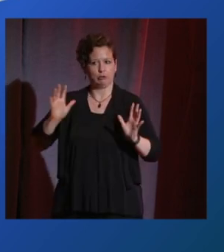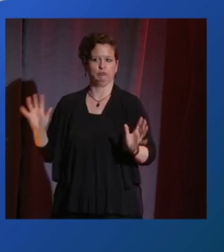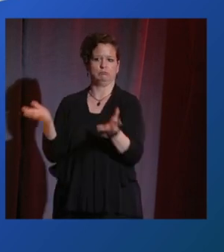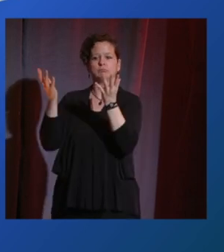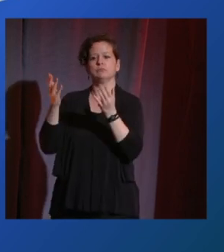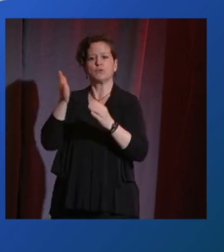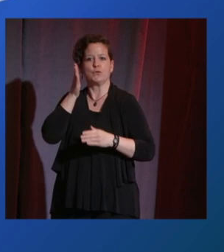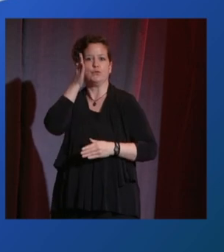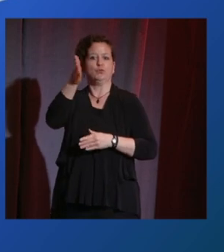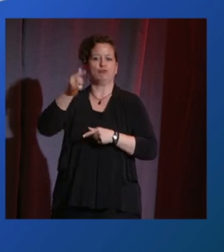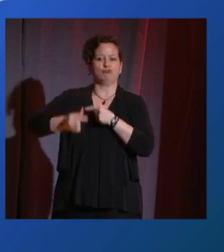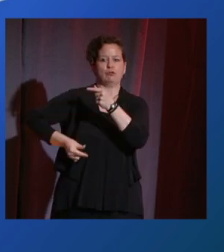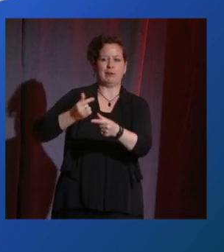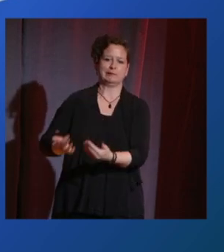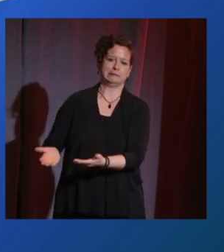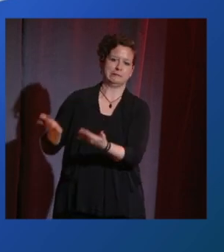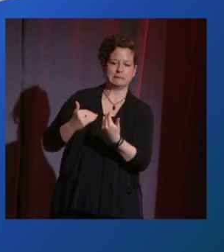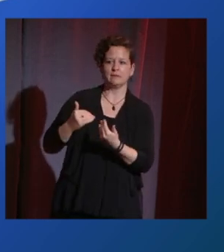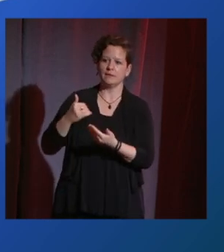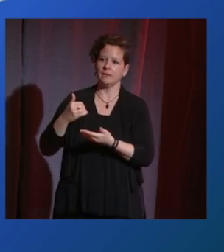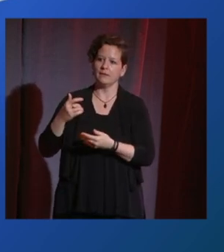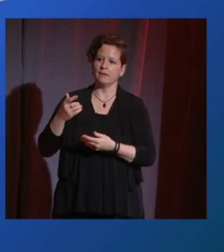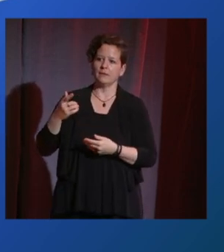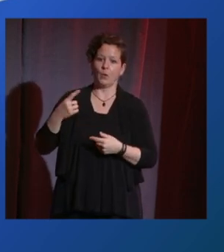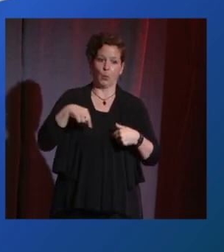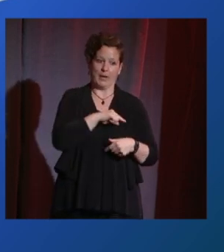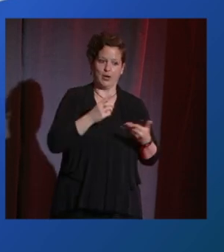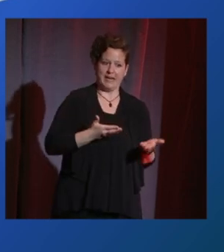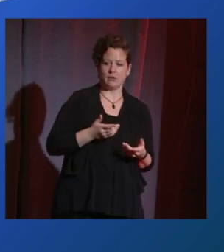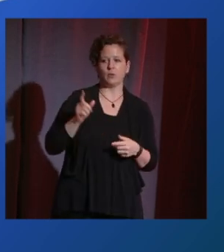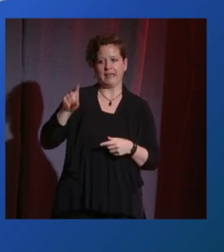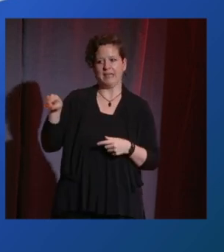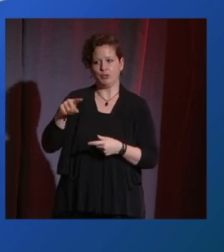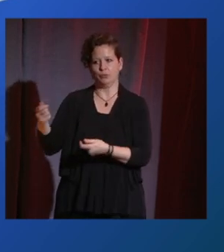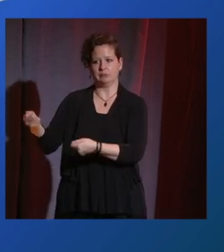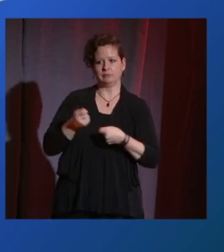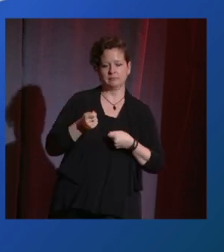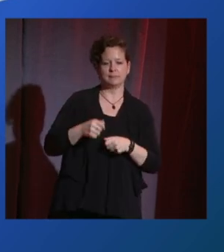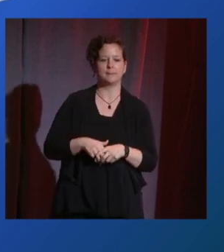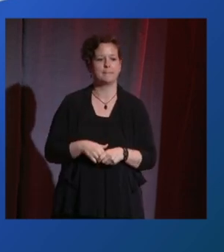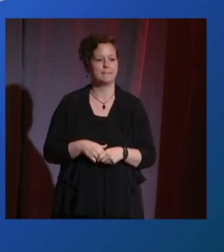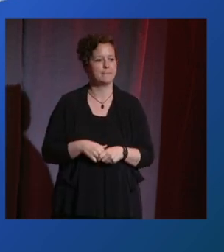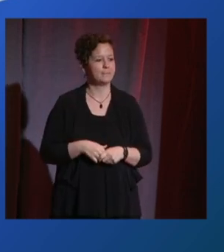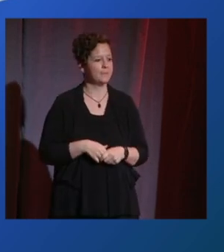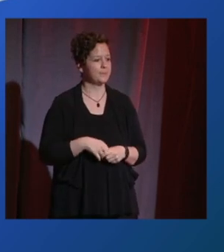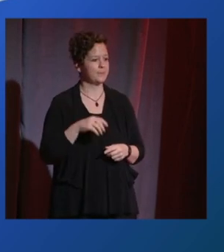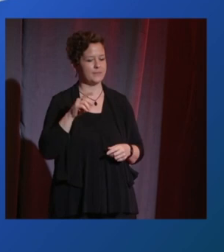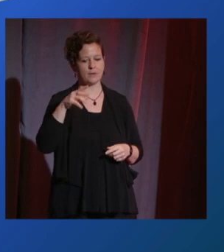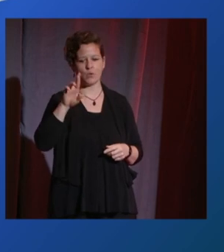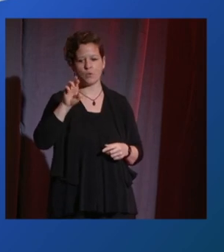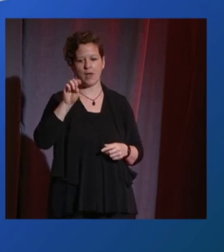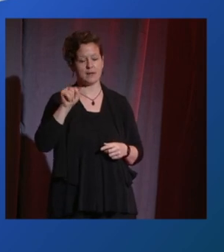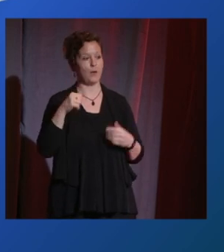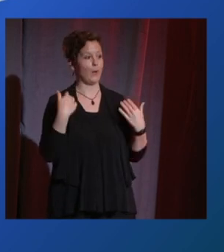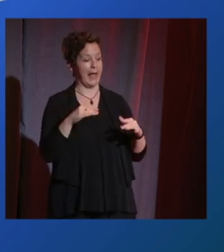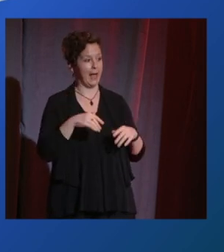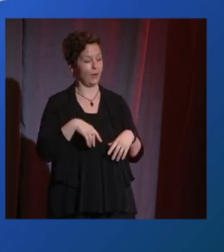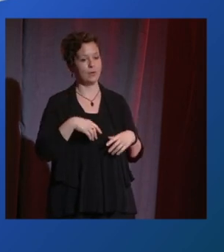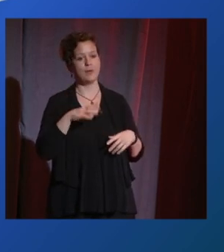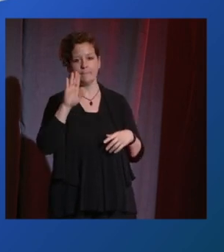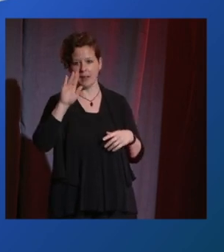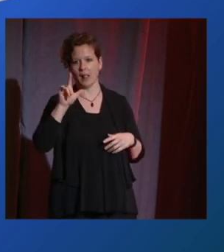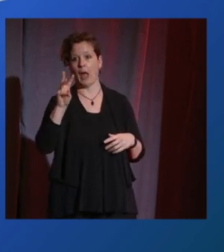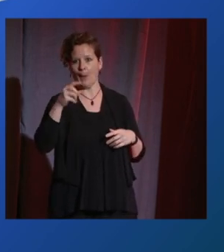that we're there and they're needed wow okay as always you you blow me away